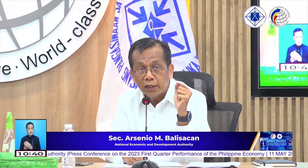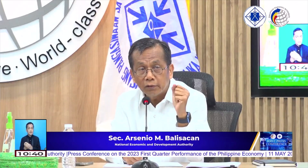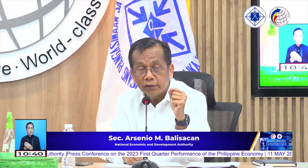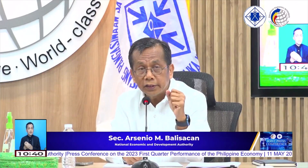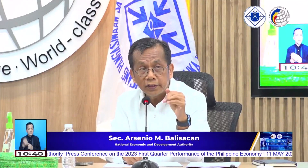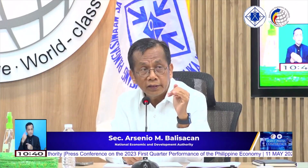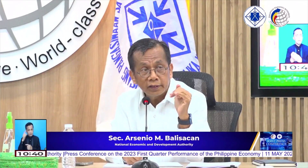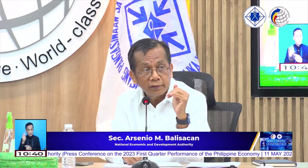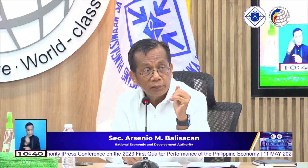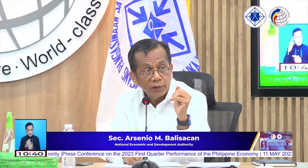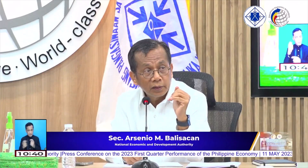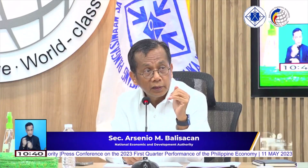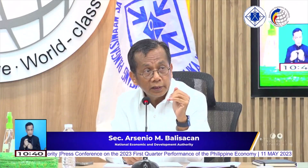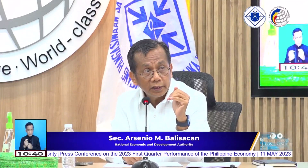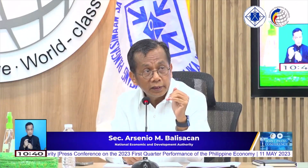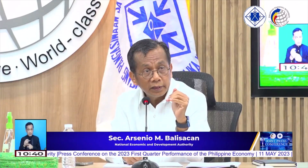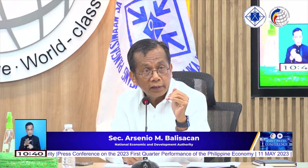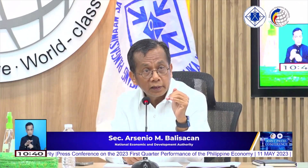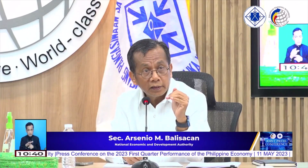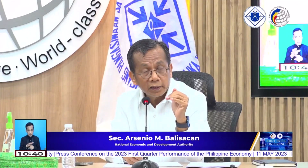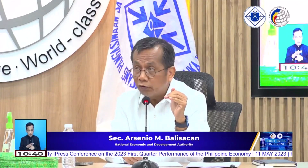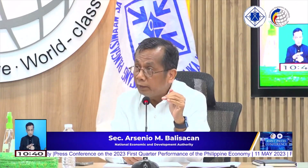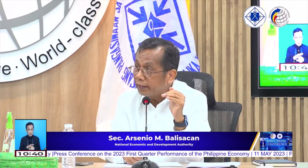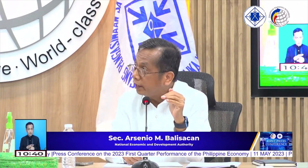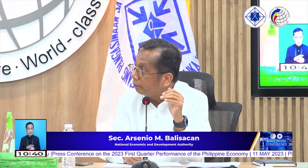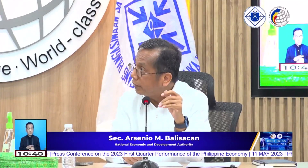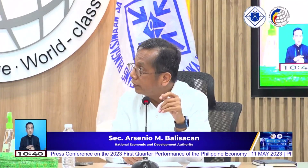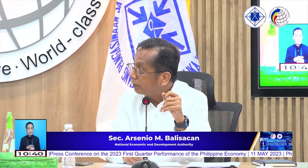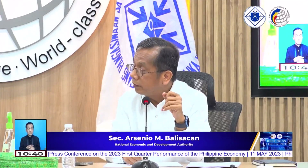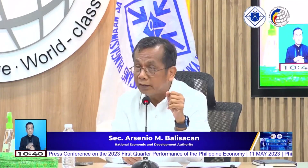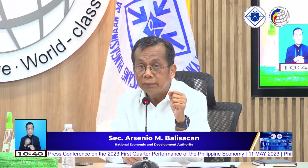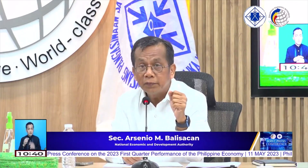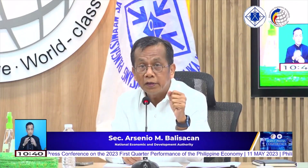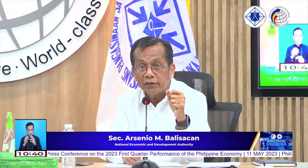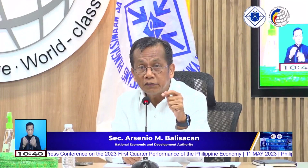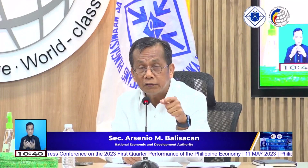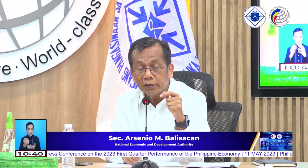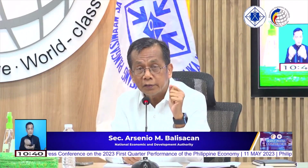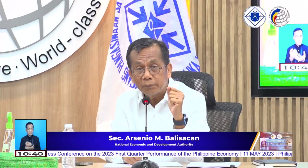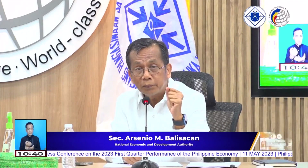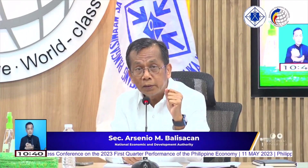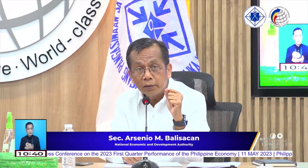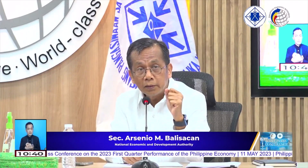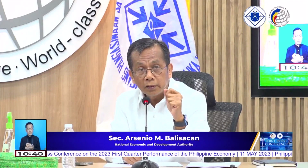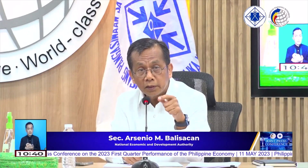slowdown in the global economy has